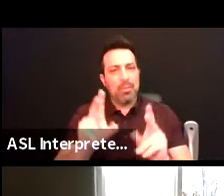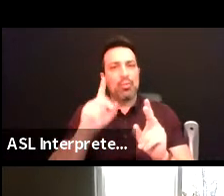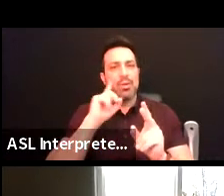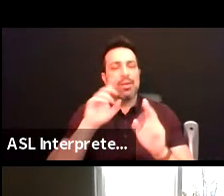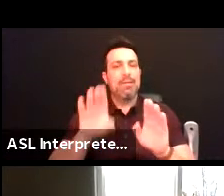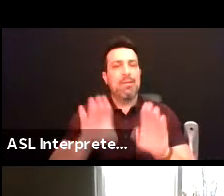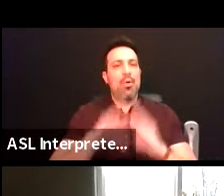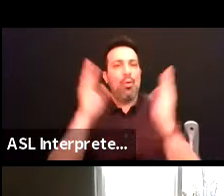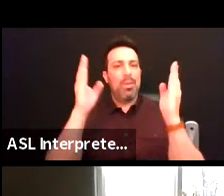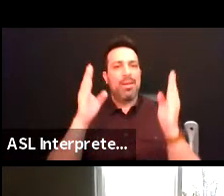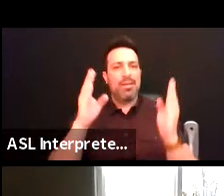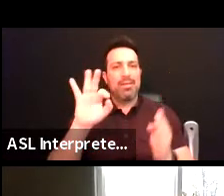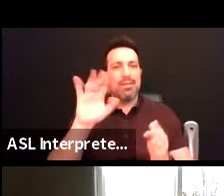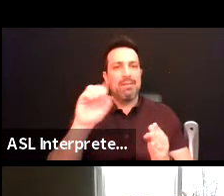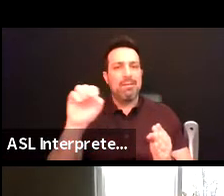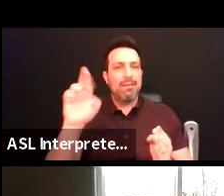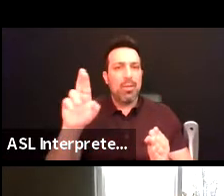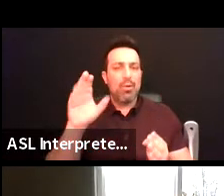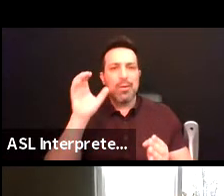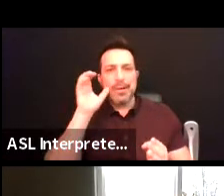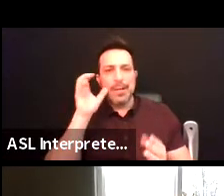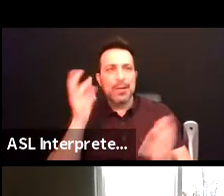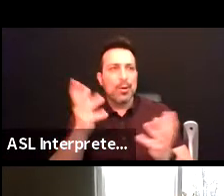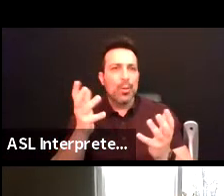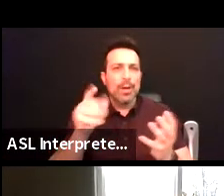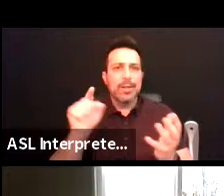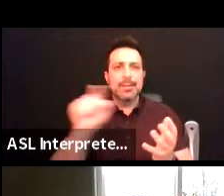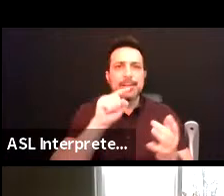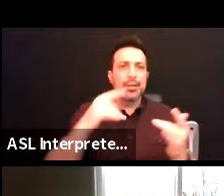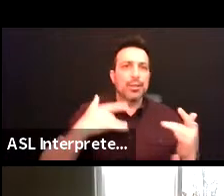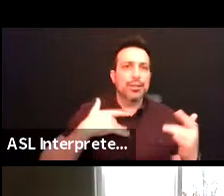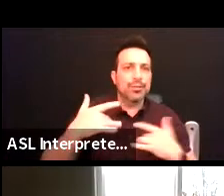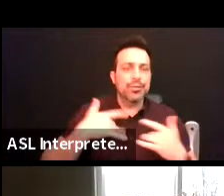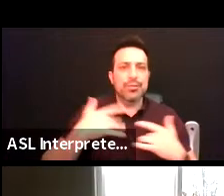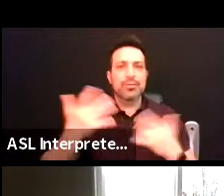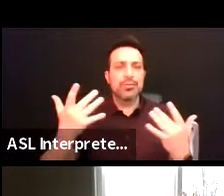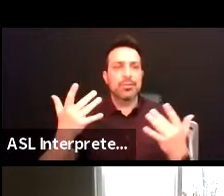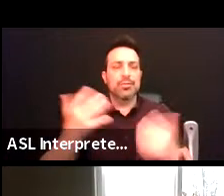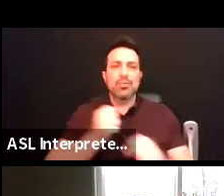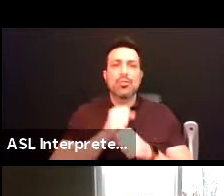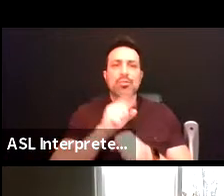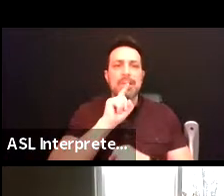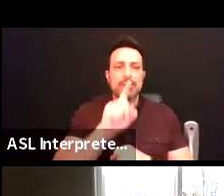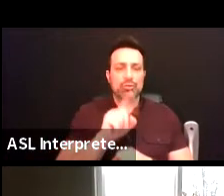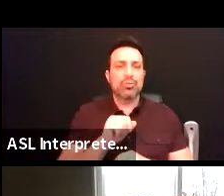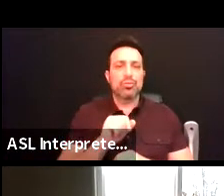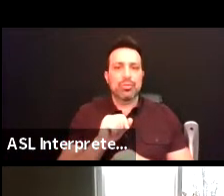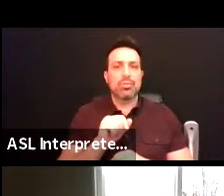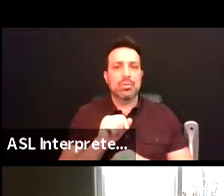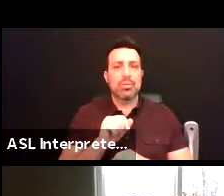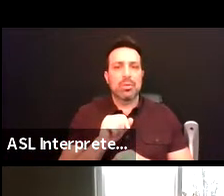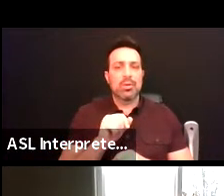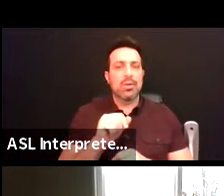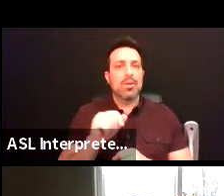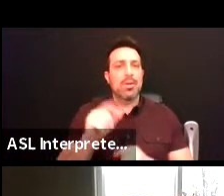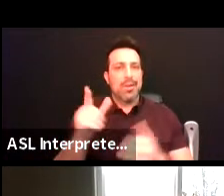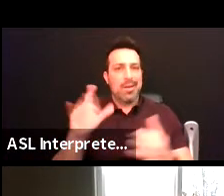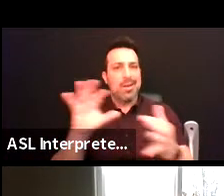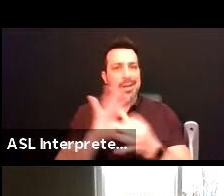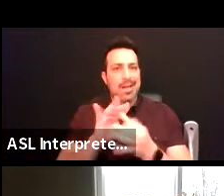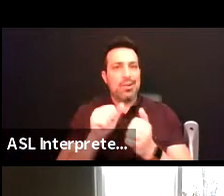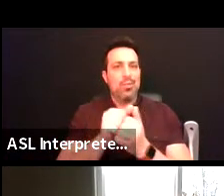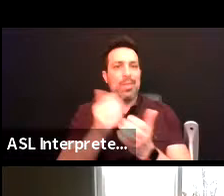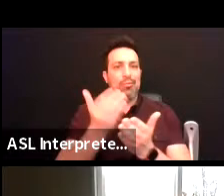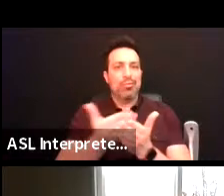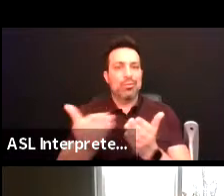the floor, to hear what those concerns are, and to make sure that they're connected with